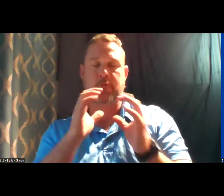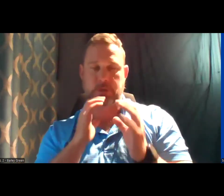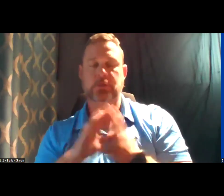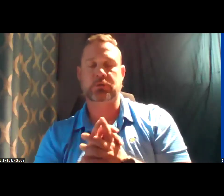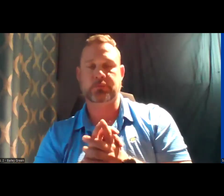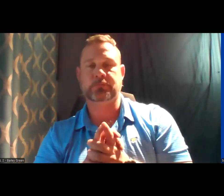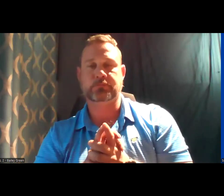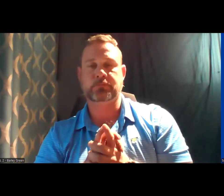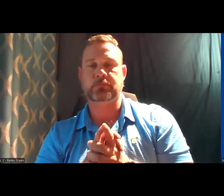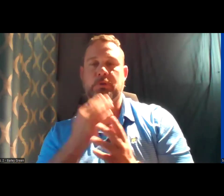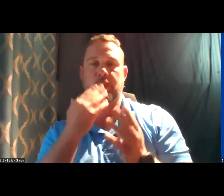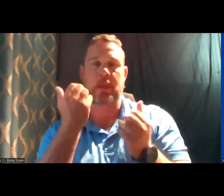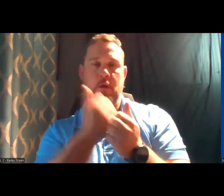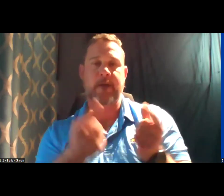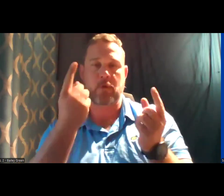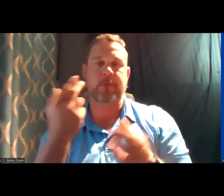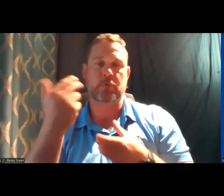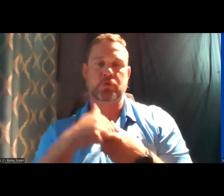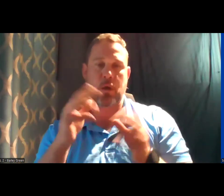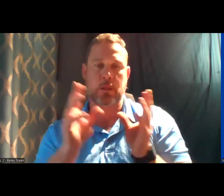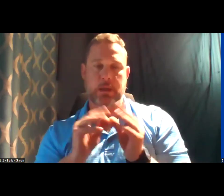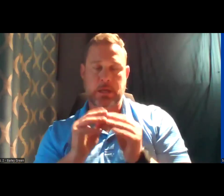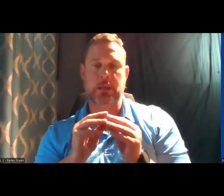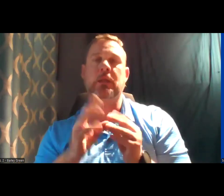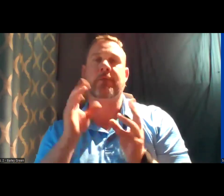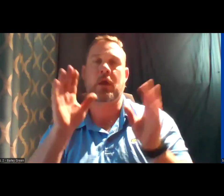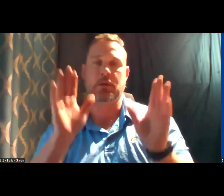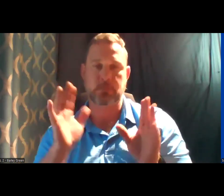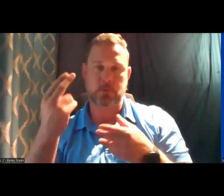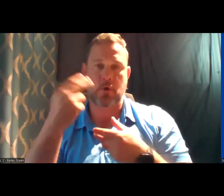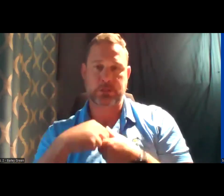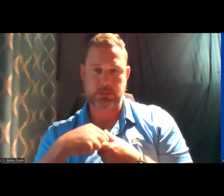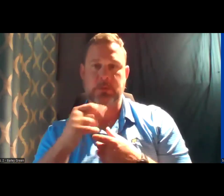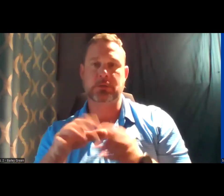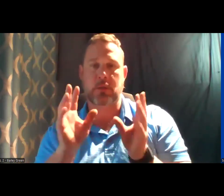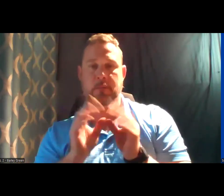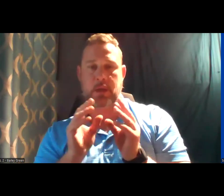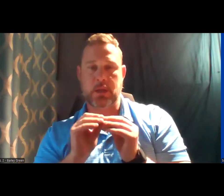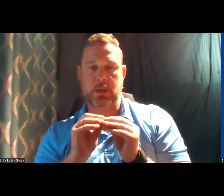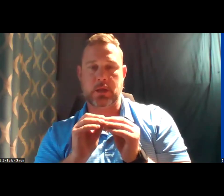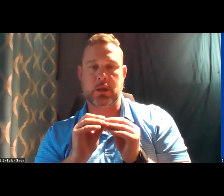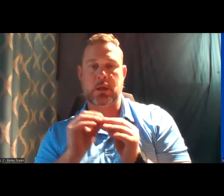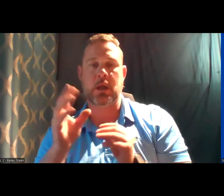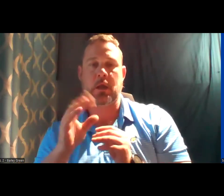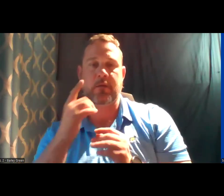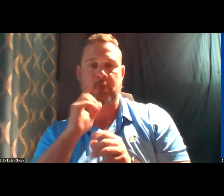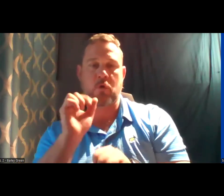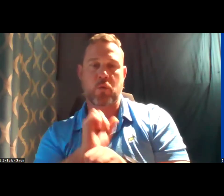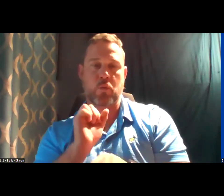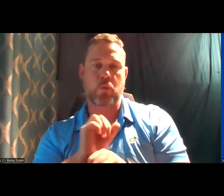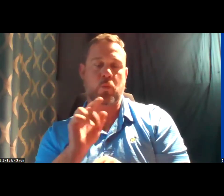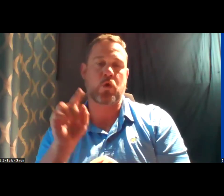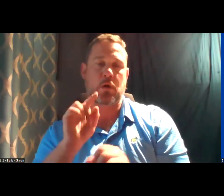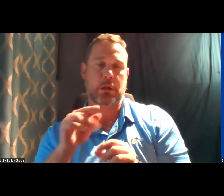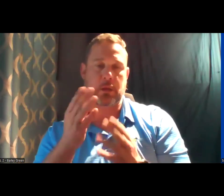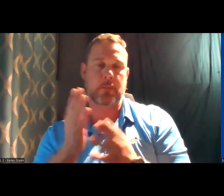So thank you everyone for joining today, for being such excellent participants in the meeting, and for the work that you do in between meetings.